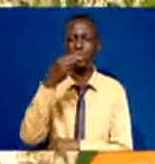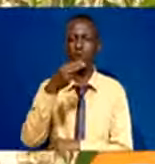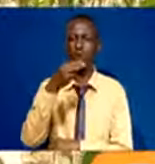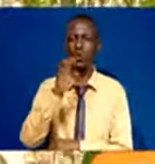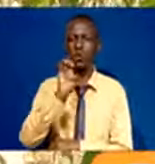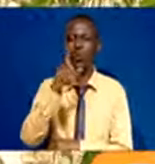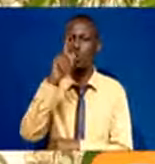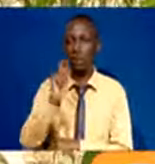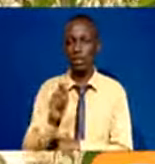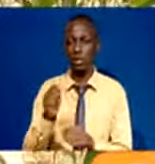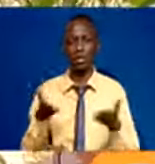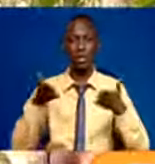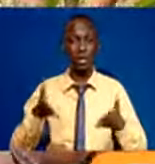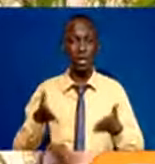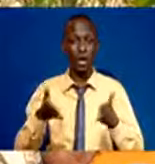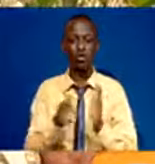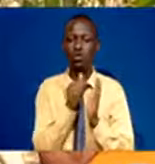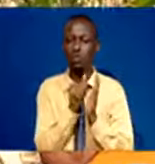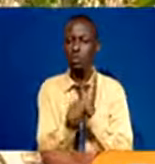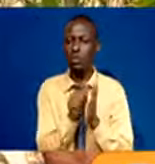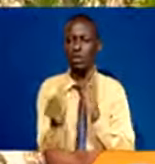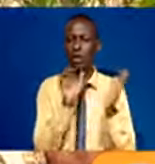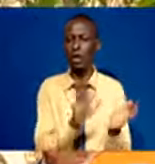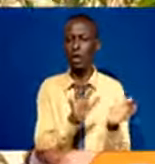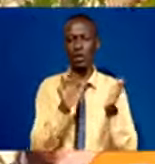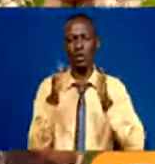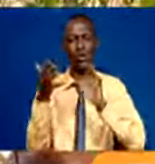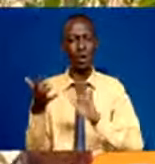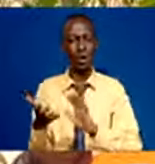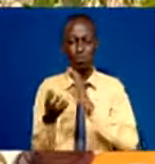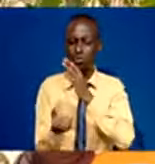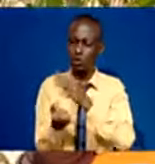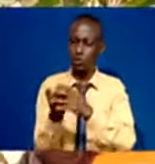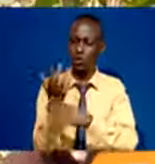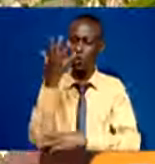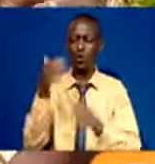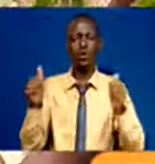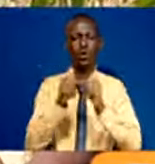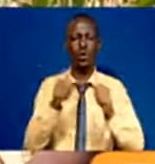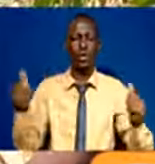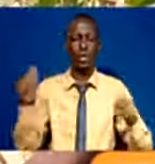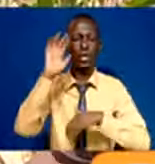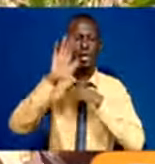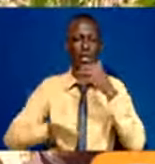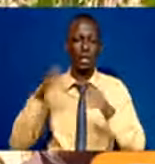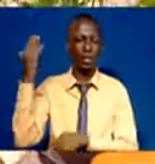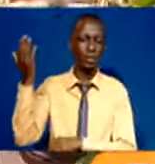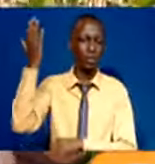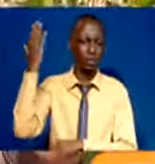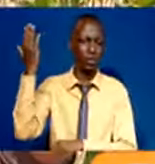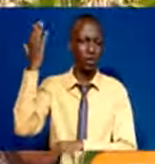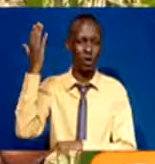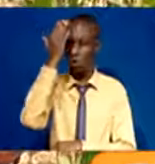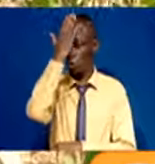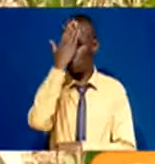huu, mukiangalia vile mahindi iko, imekuwa mzuri kuliko mfua ile ingine.